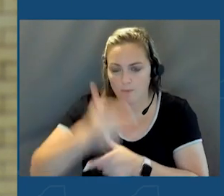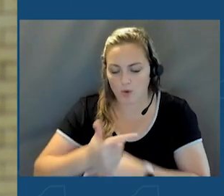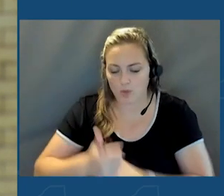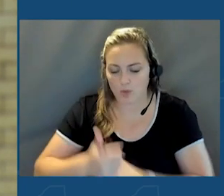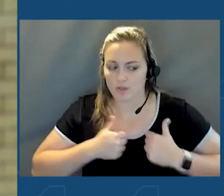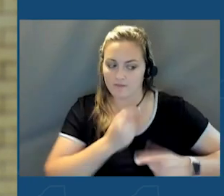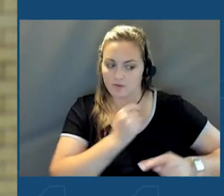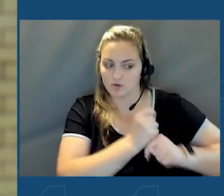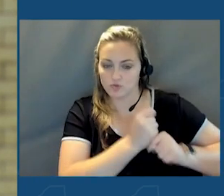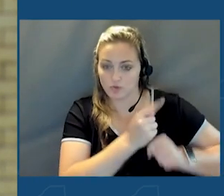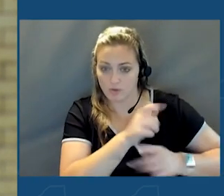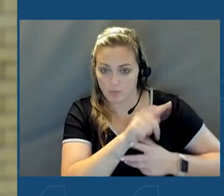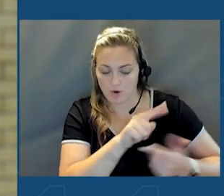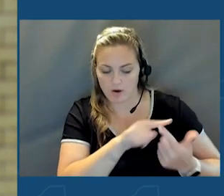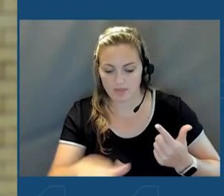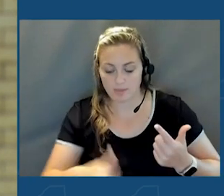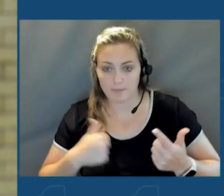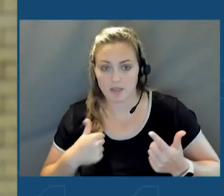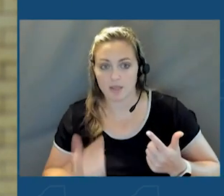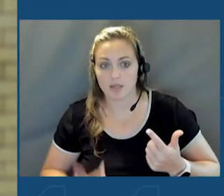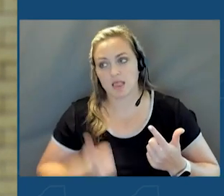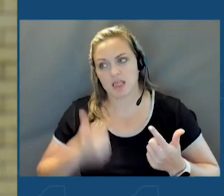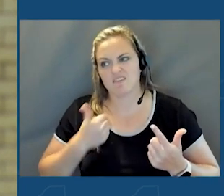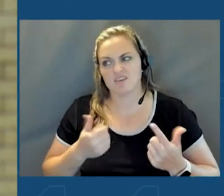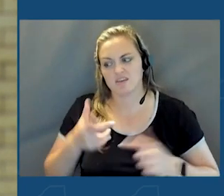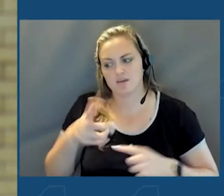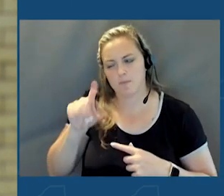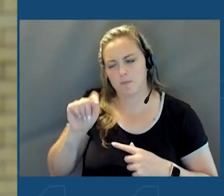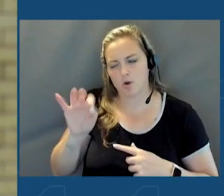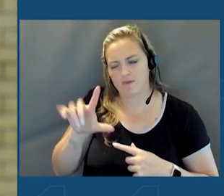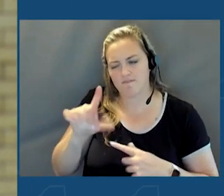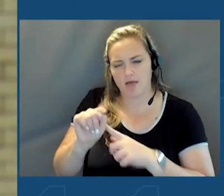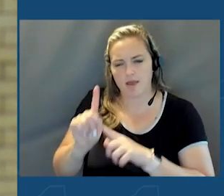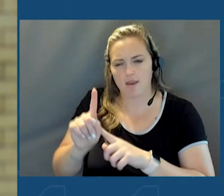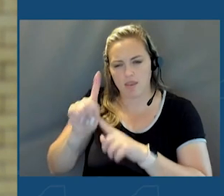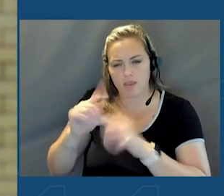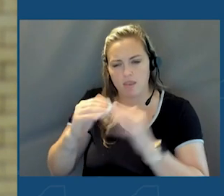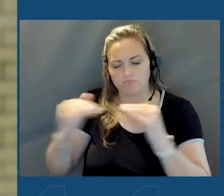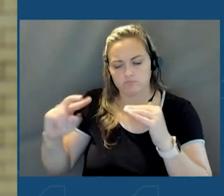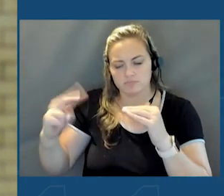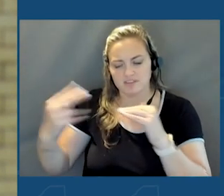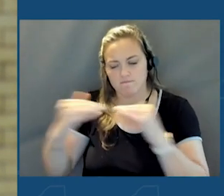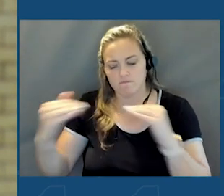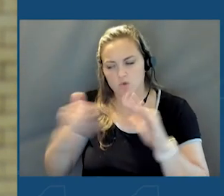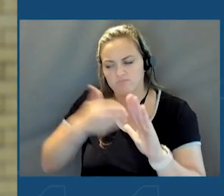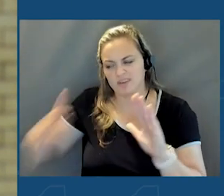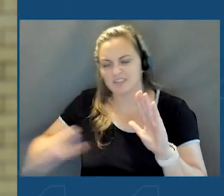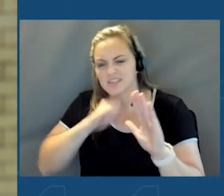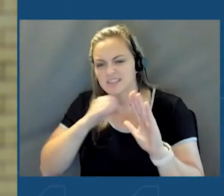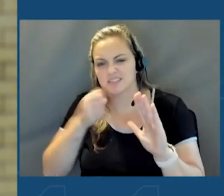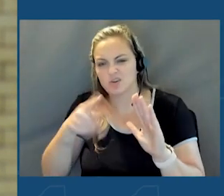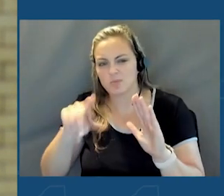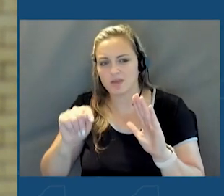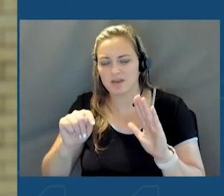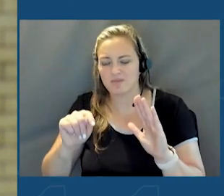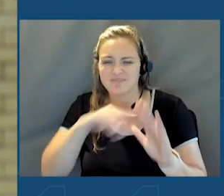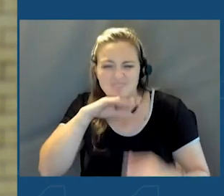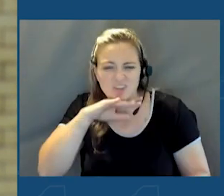later, we lived in an upstairs flat, just tiny, right next to the steel plant. The pollution was everywhere.